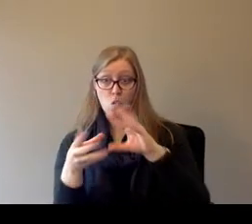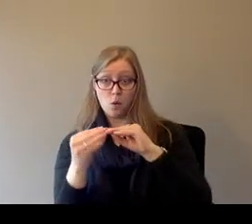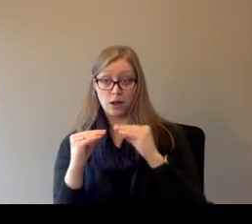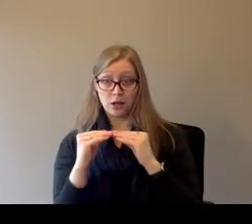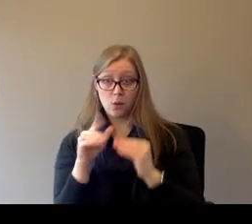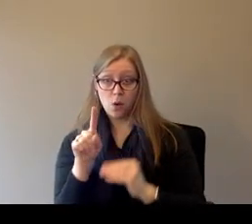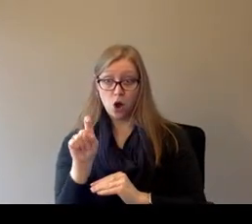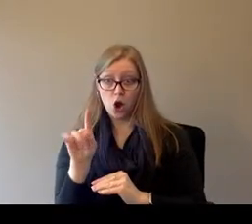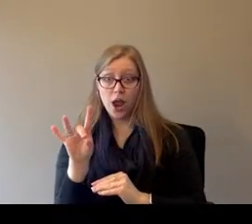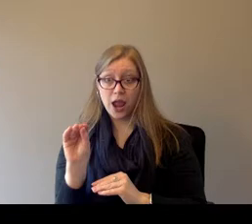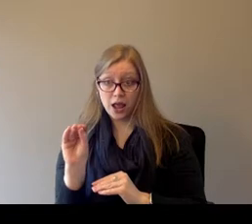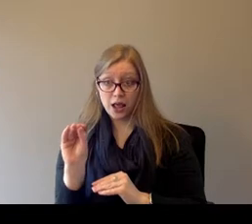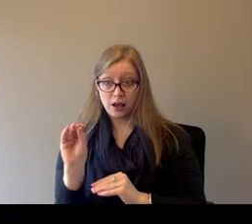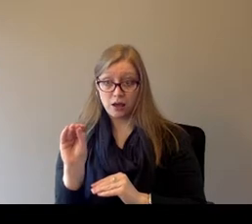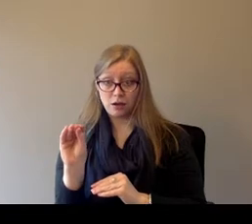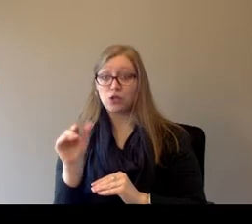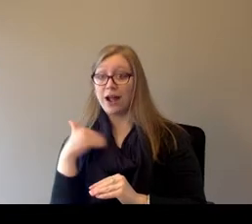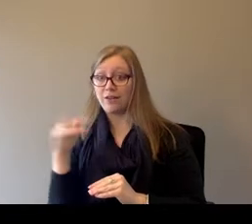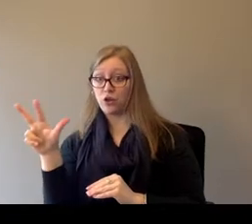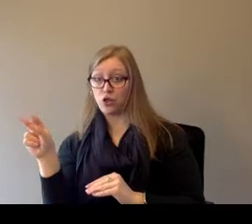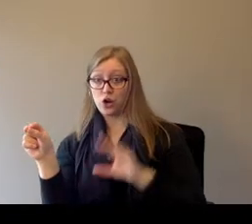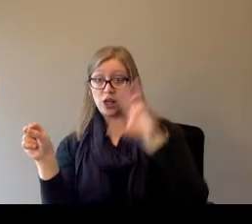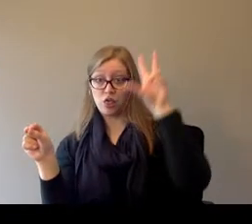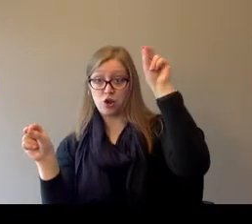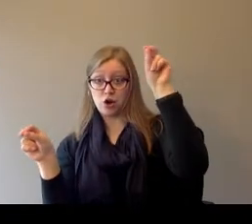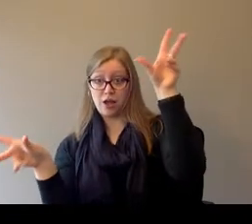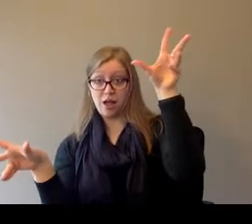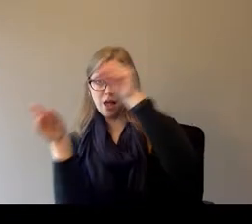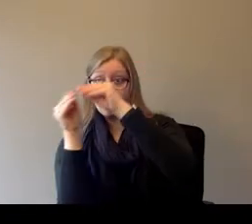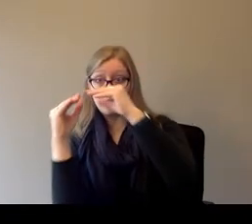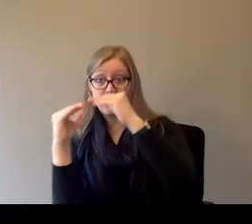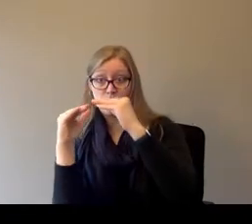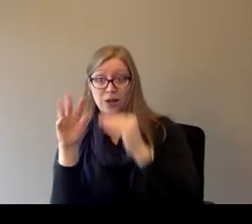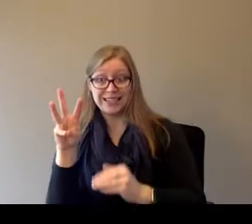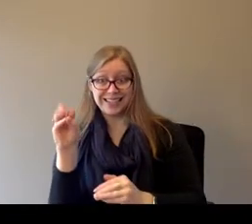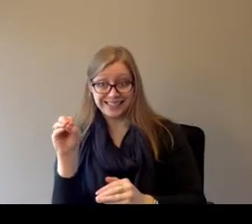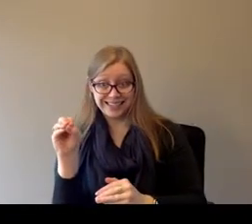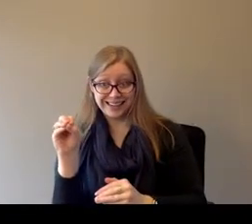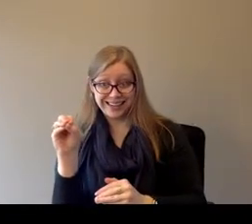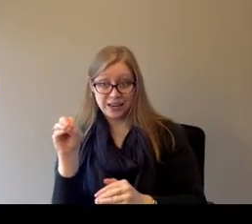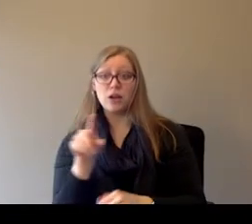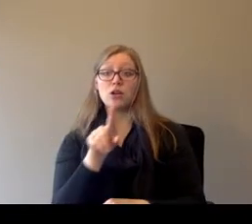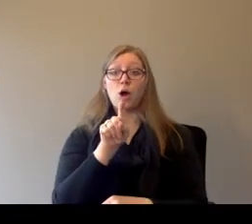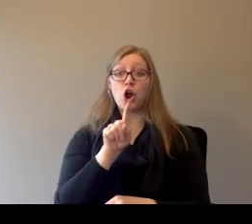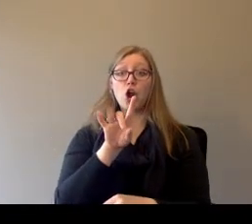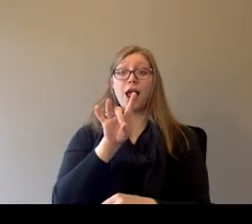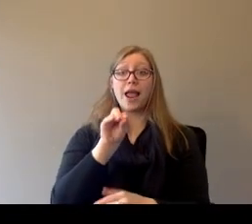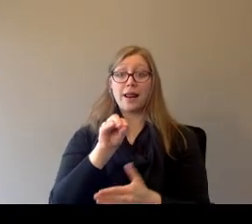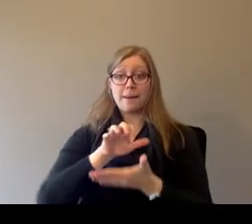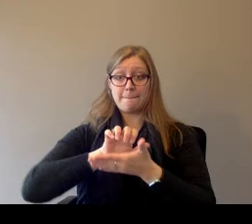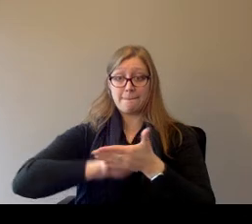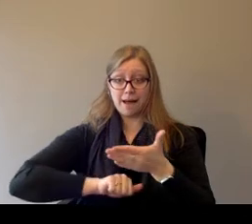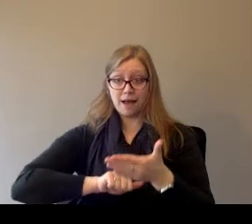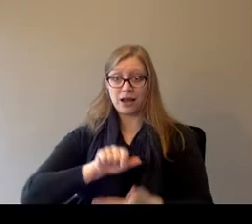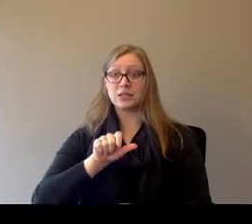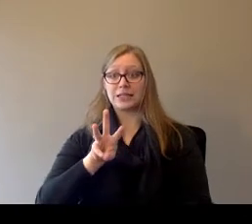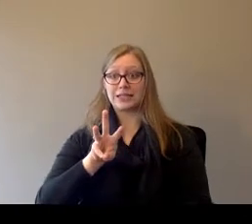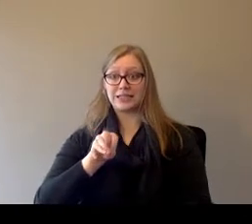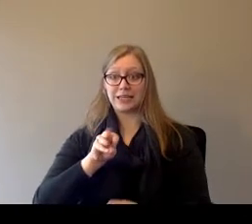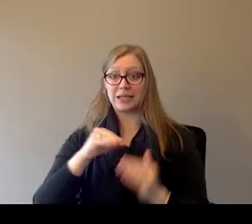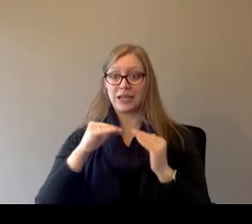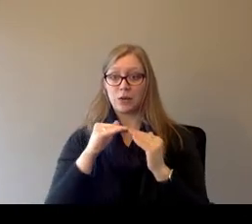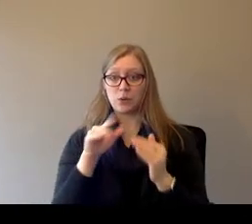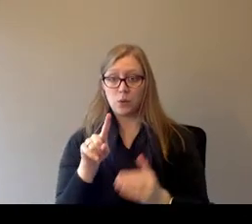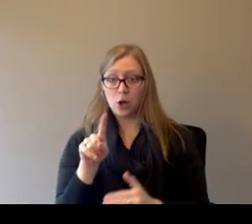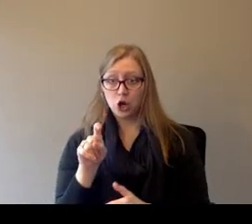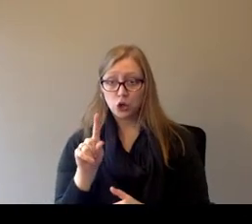subtract 30 plus 30, which is 60, we're going to get 120 degrees for this angle. So this is clearly greater